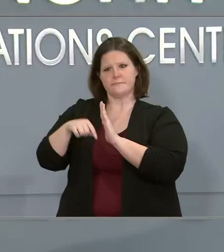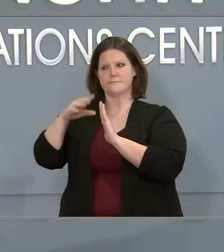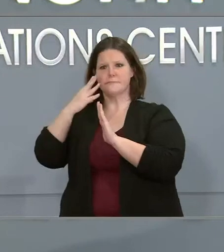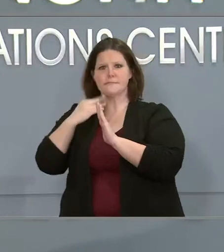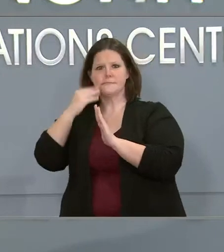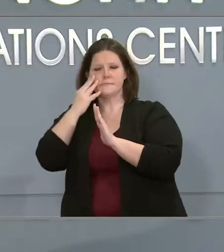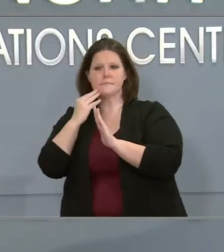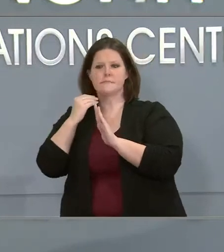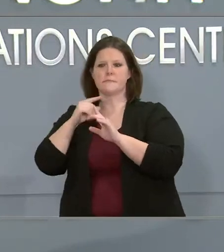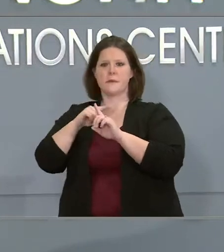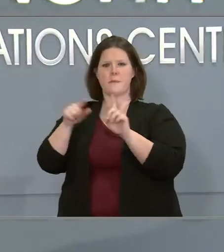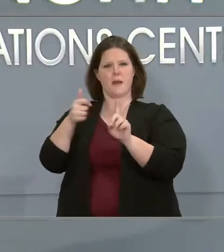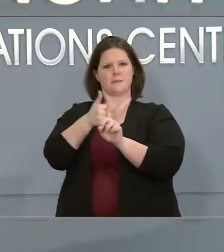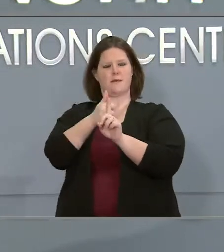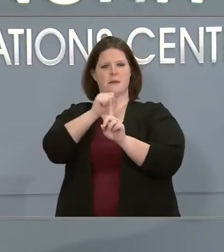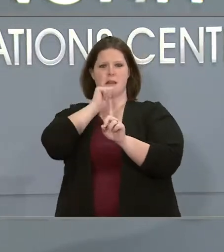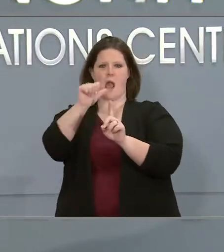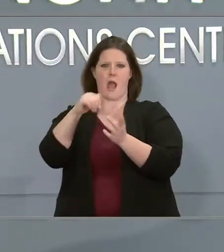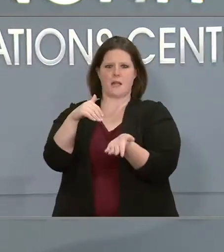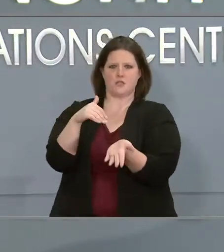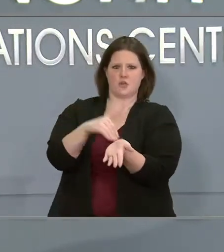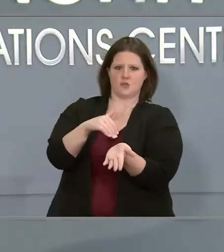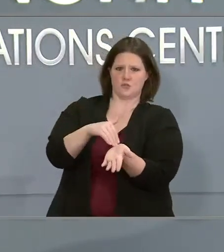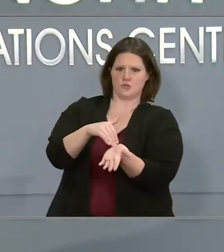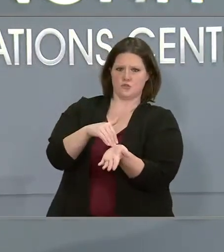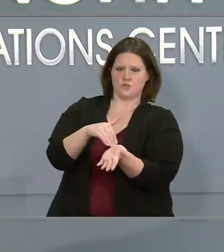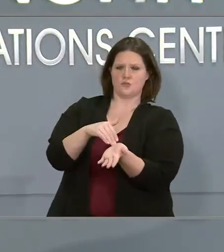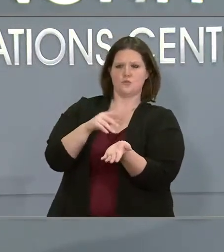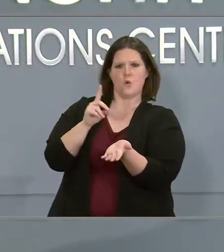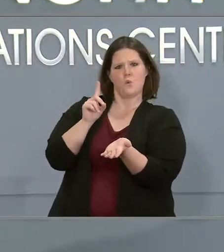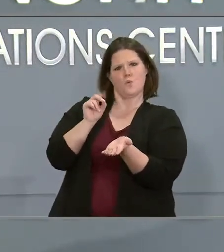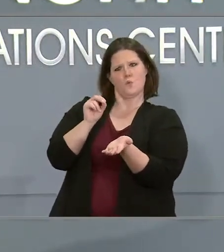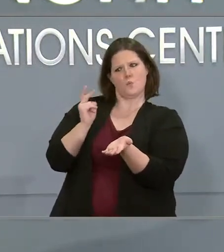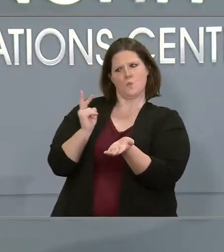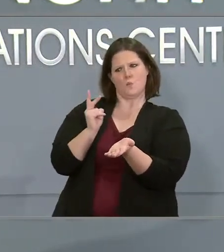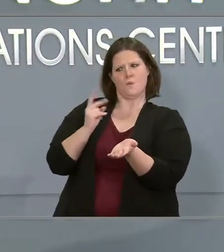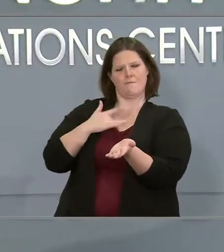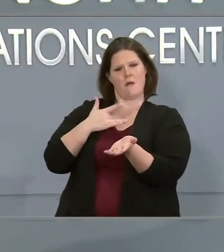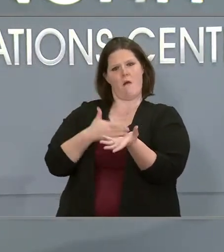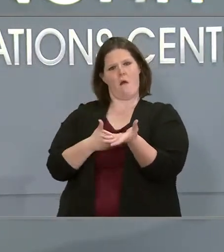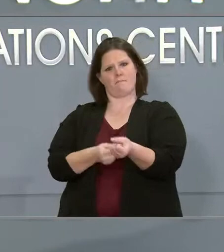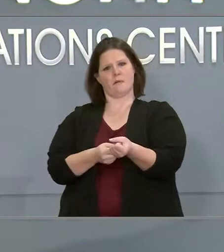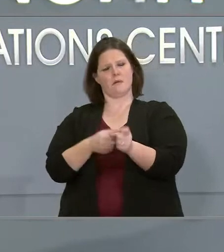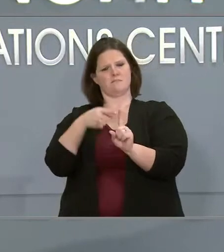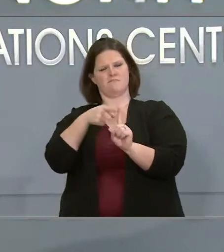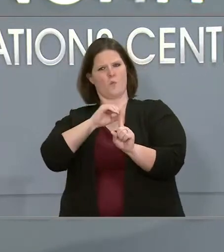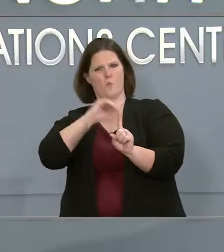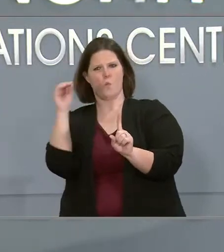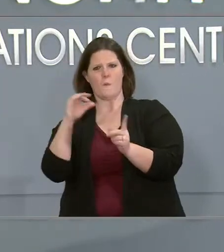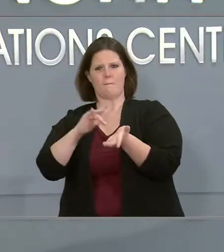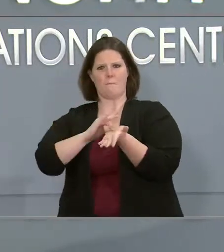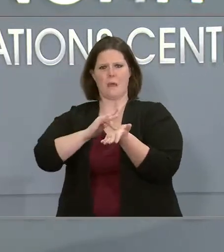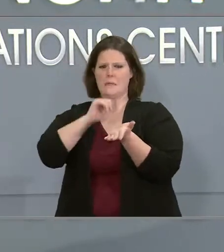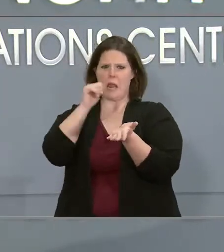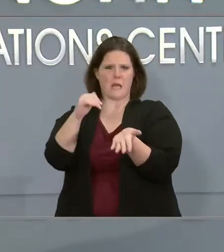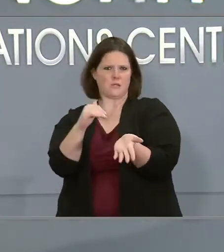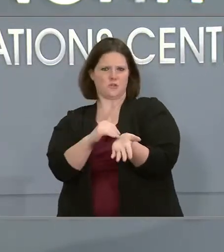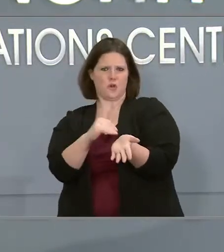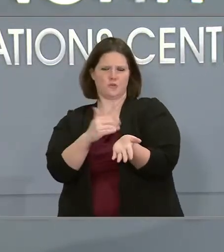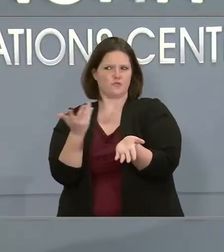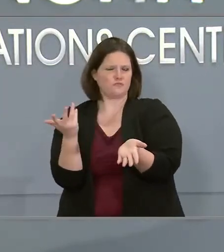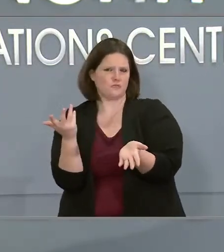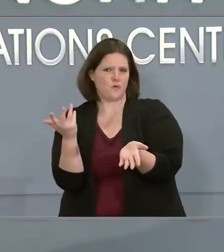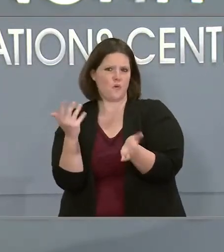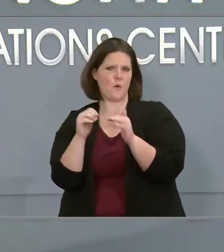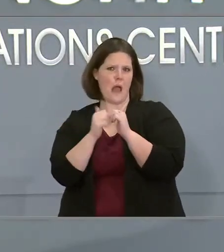administrator. He's not a physician, so what confidence do you have in him? And Dr. Cohen, for you as well, what can you say to North